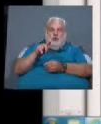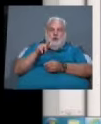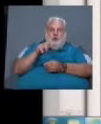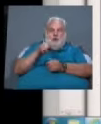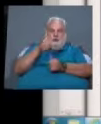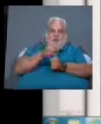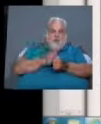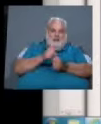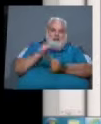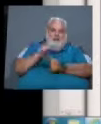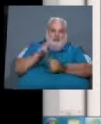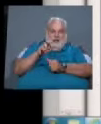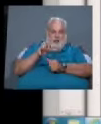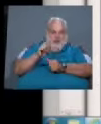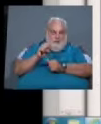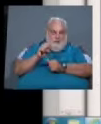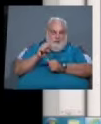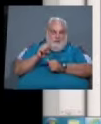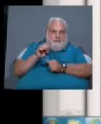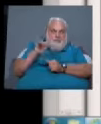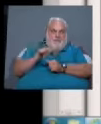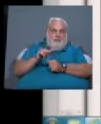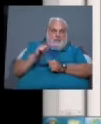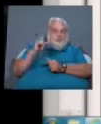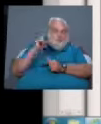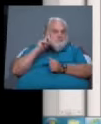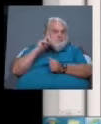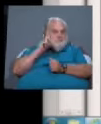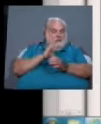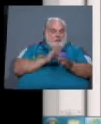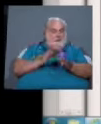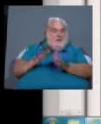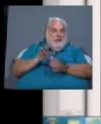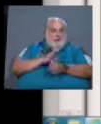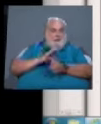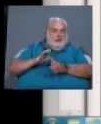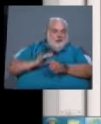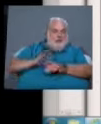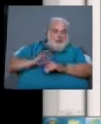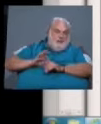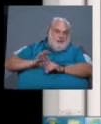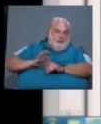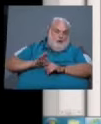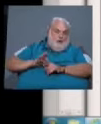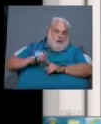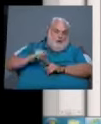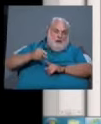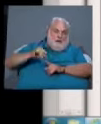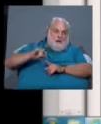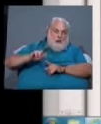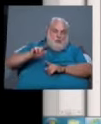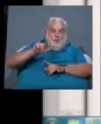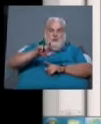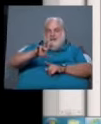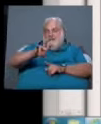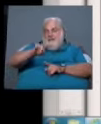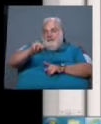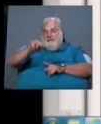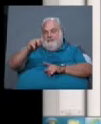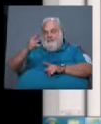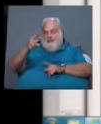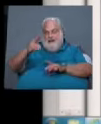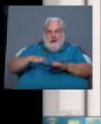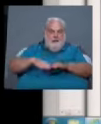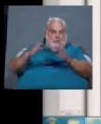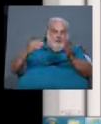acre. This was heard by the Planning Commission at their April 27th